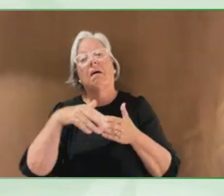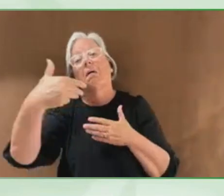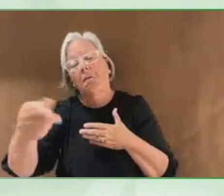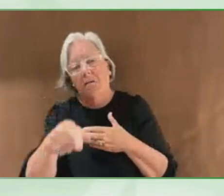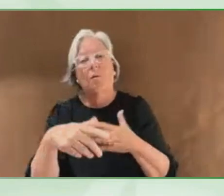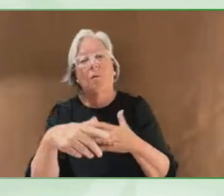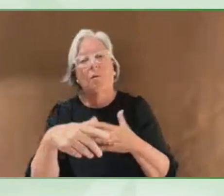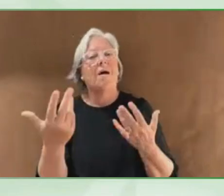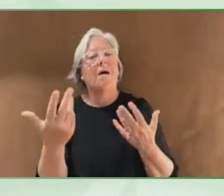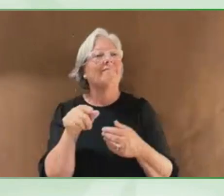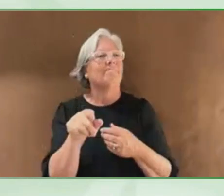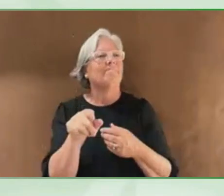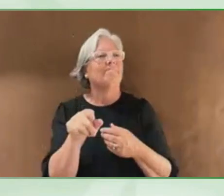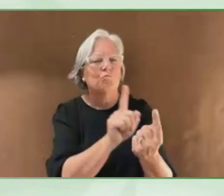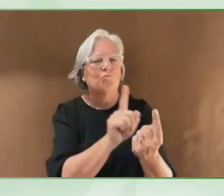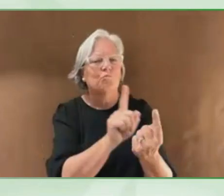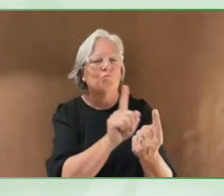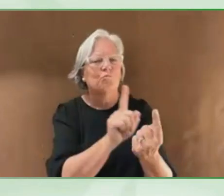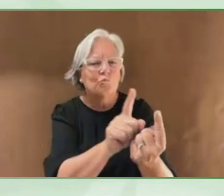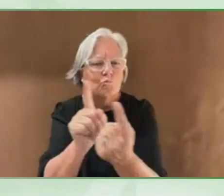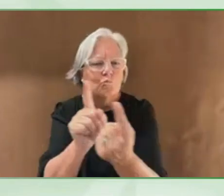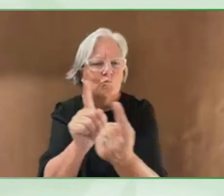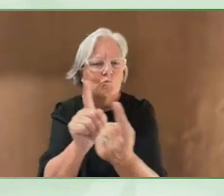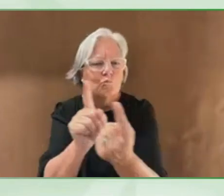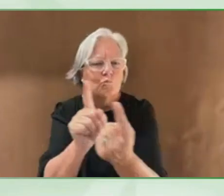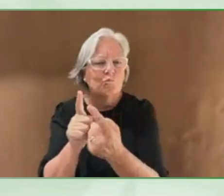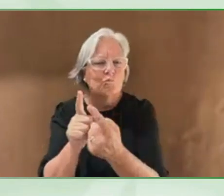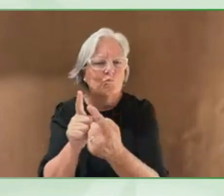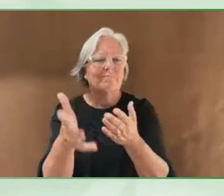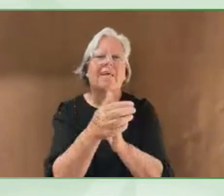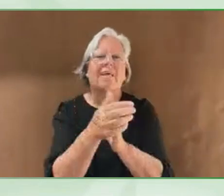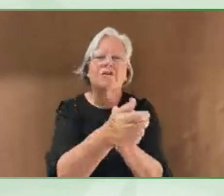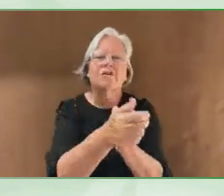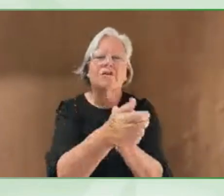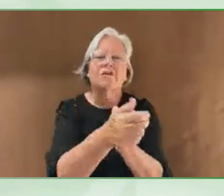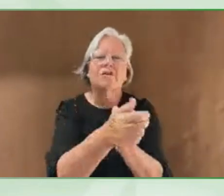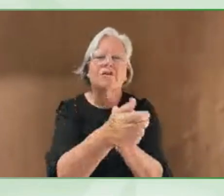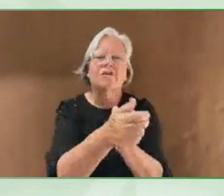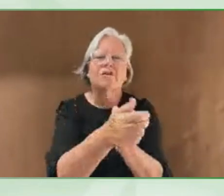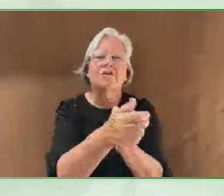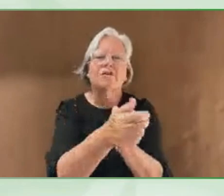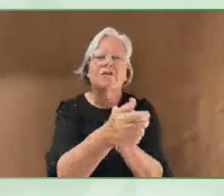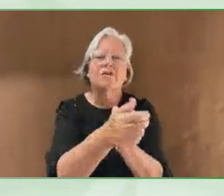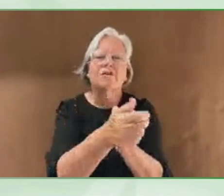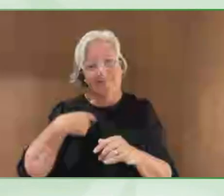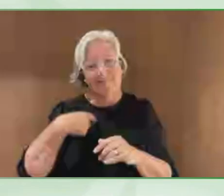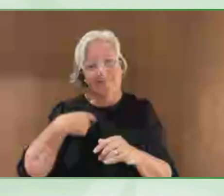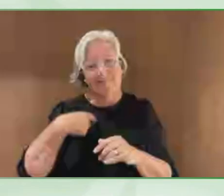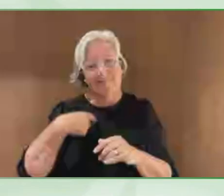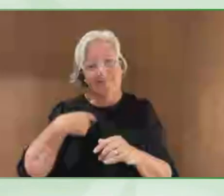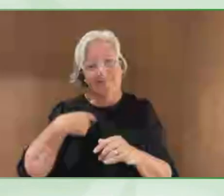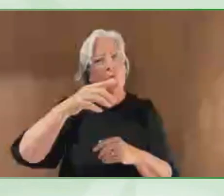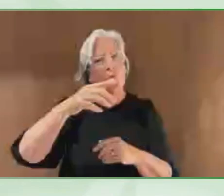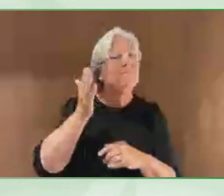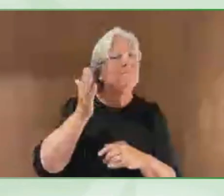next generation of leaders, and we have a couple of programs where we're developing our next generation of leaders called Fuel and Gold. Fuel being